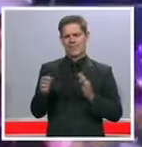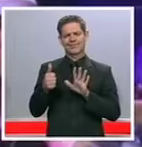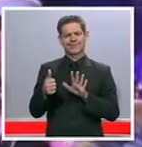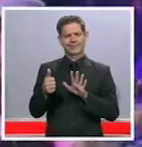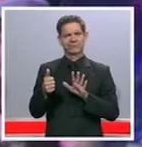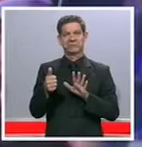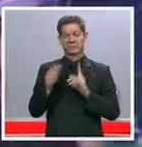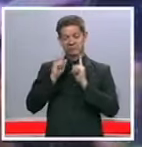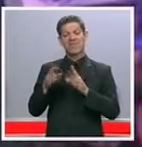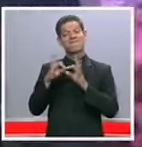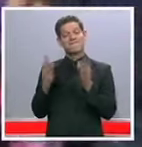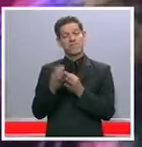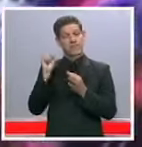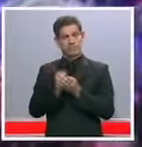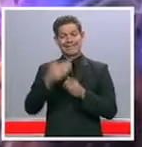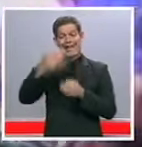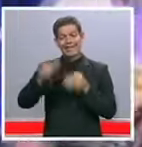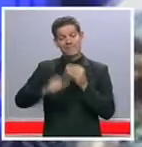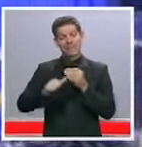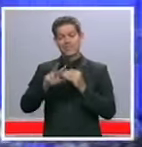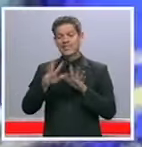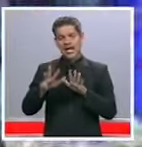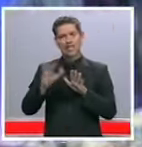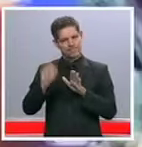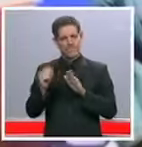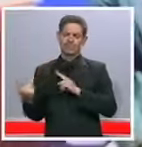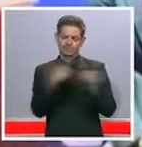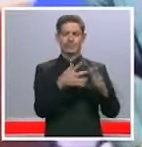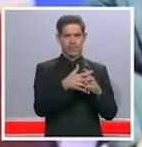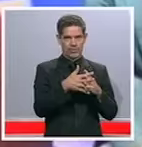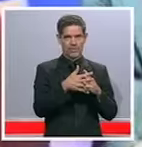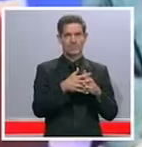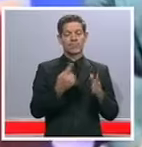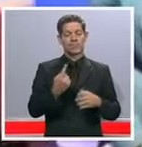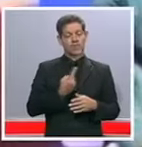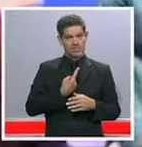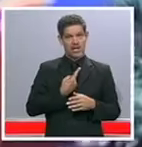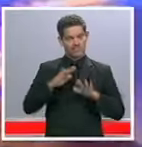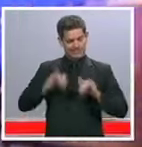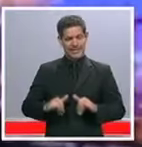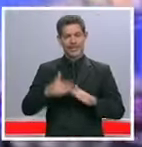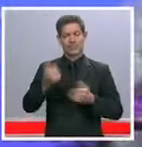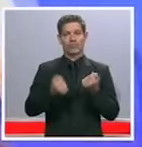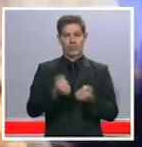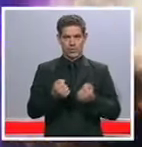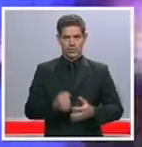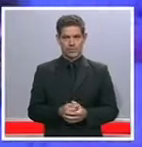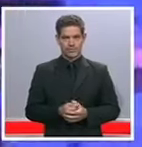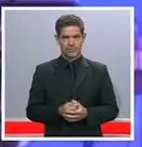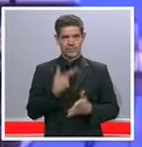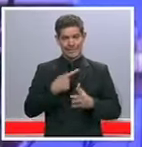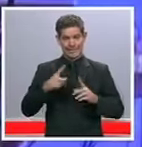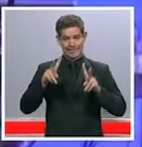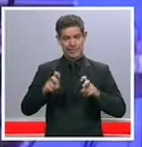the 29th of January, while he is currently out on bail under strict conditions. The musician's tangle with Home Affairs